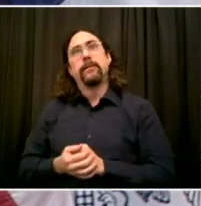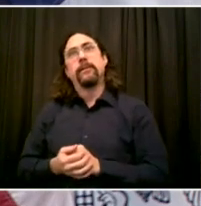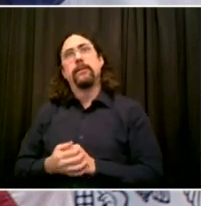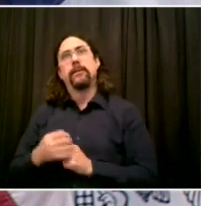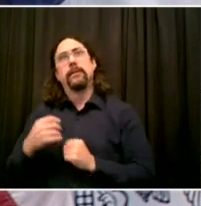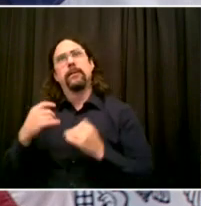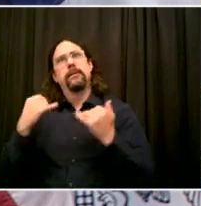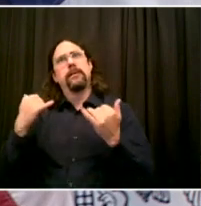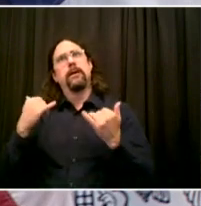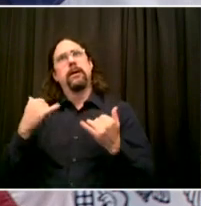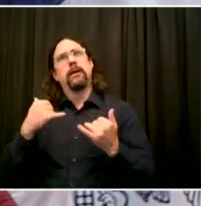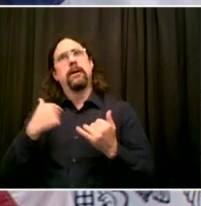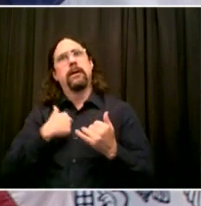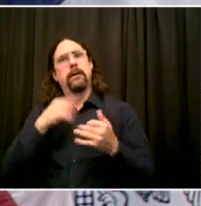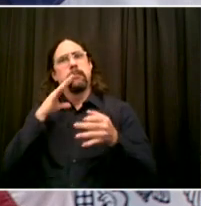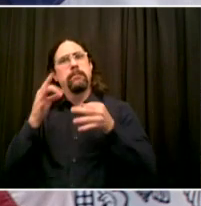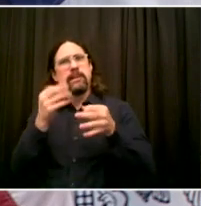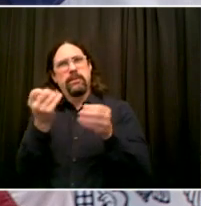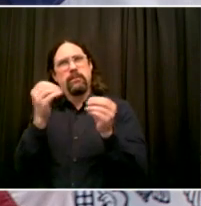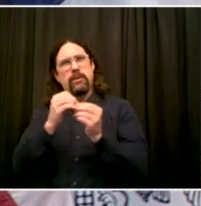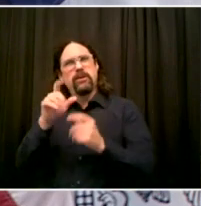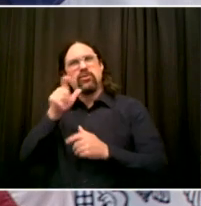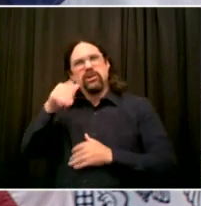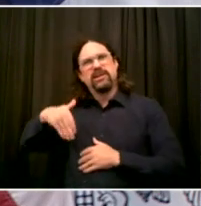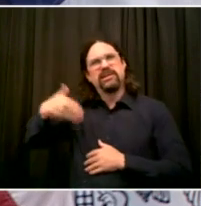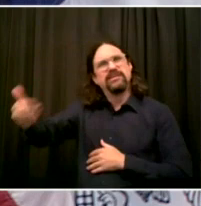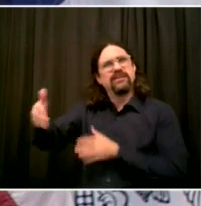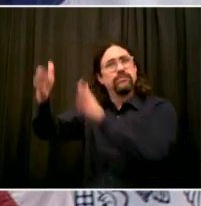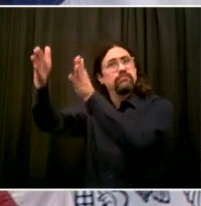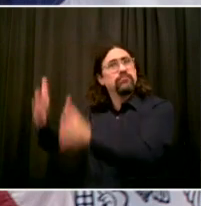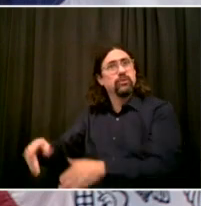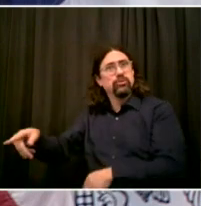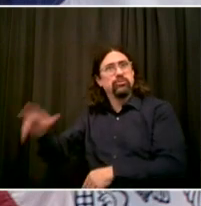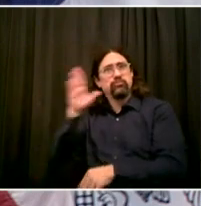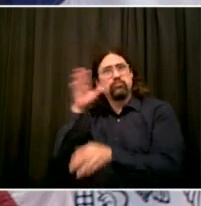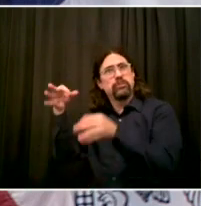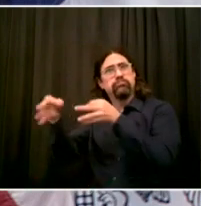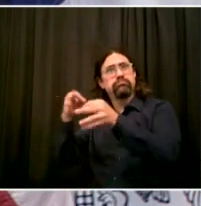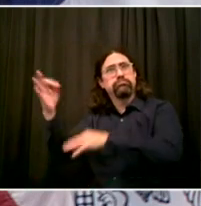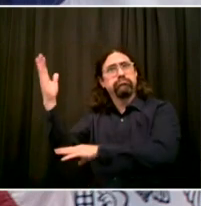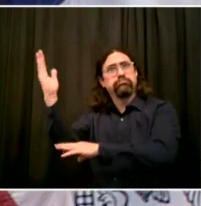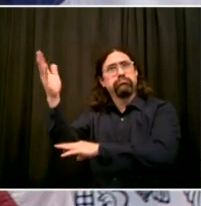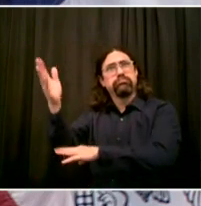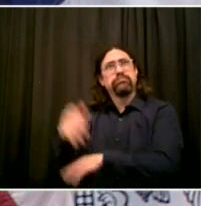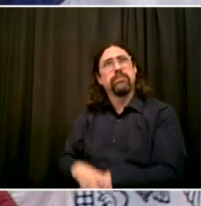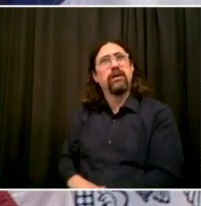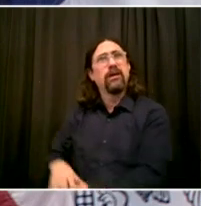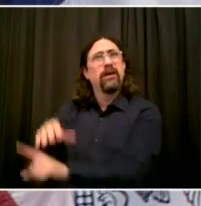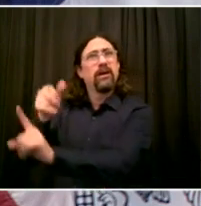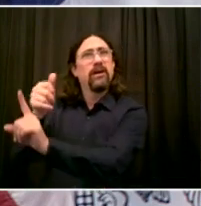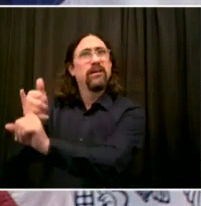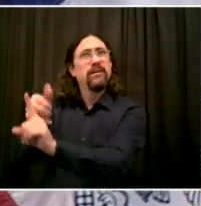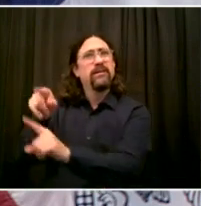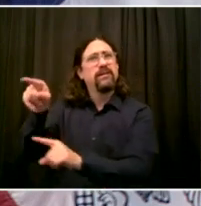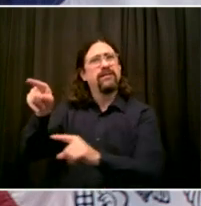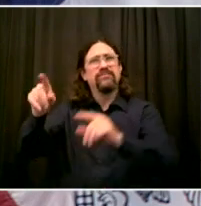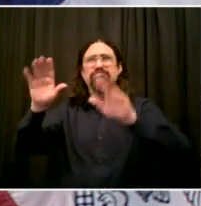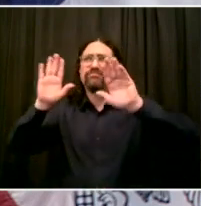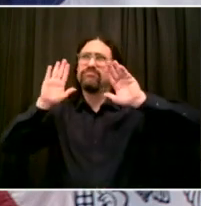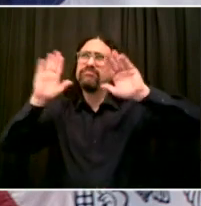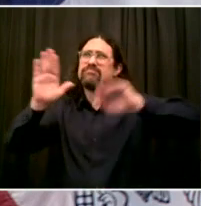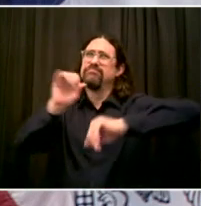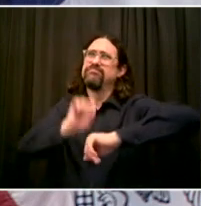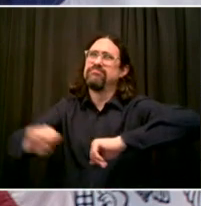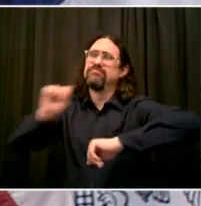been one of the most central figures in our fight against the coronavirus. As our budget director, keeping this city able to